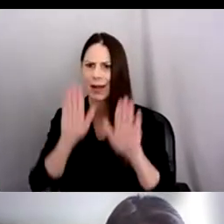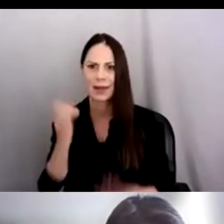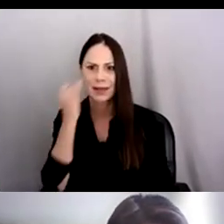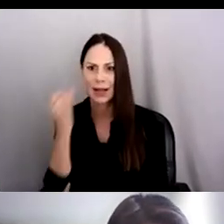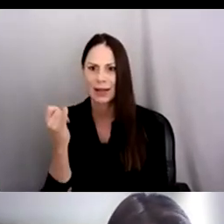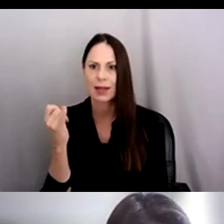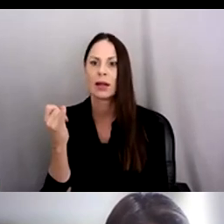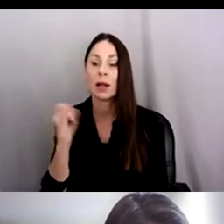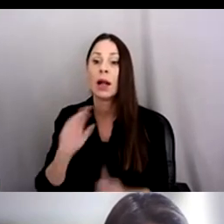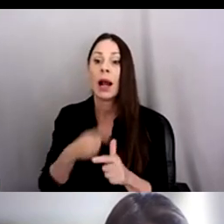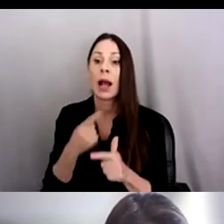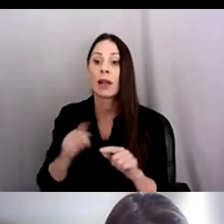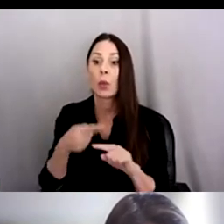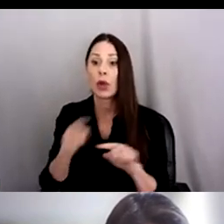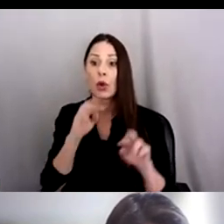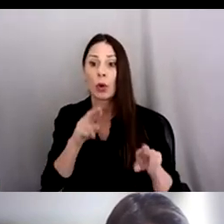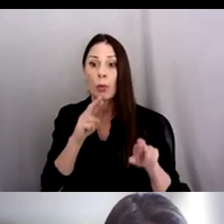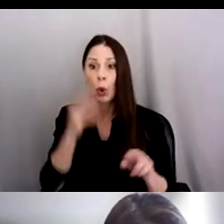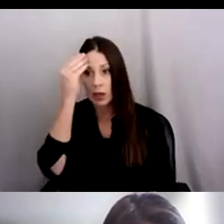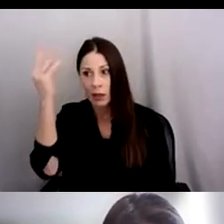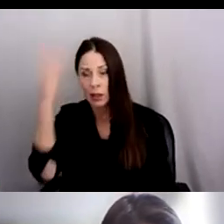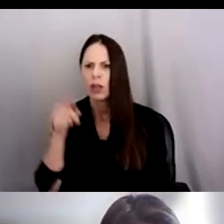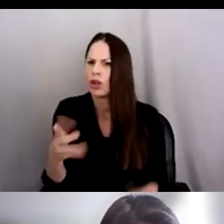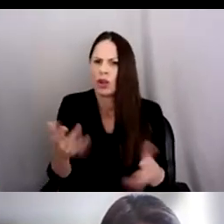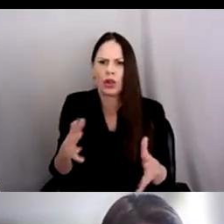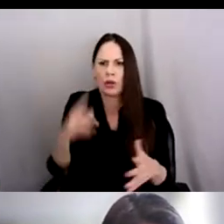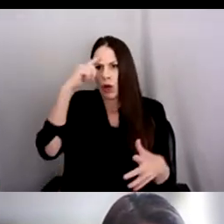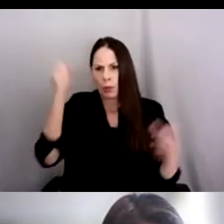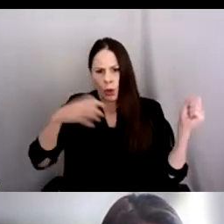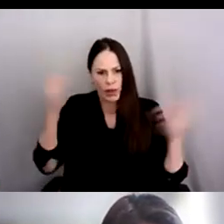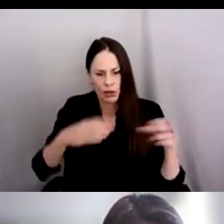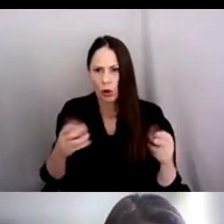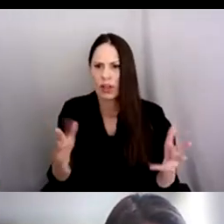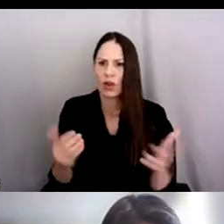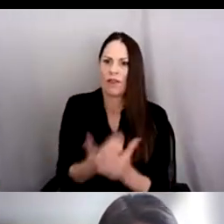said, that way when you're reporting, you've already brainstormed and gone through and it's fresh on your mind.